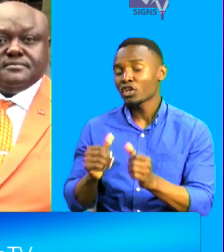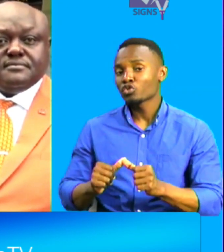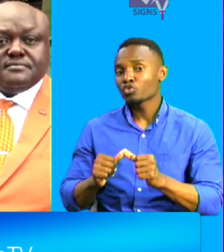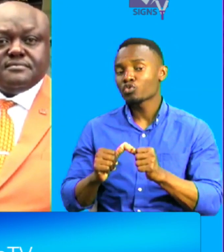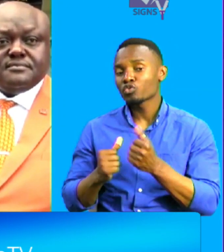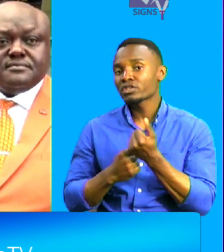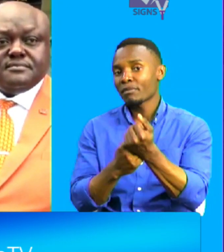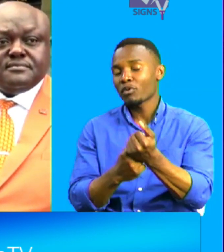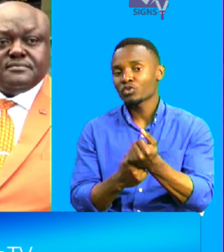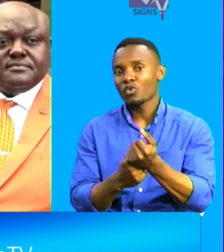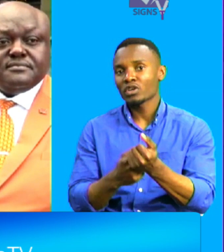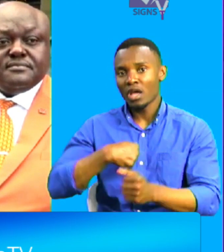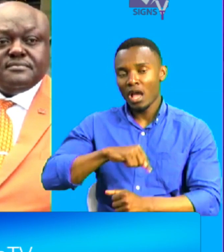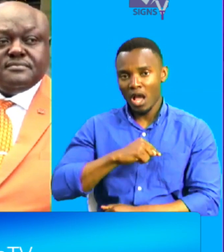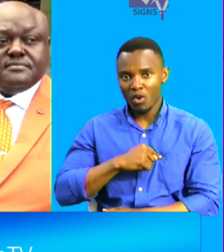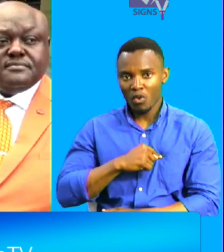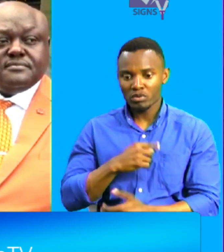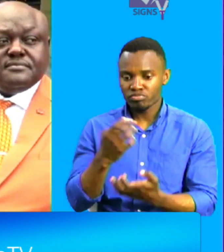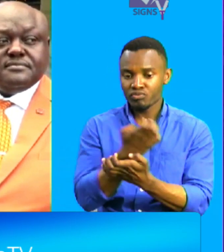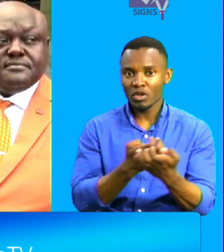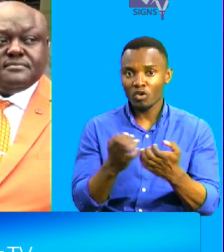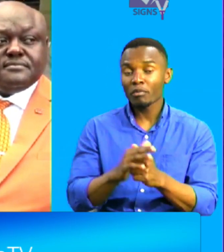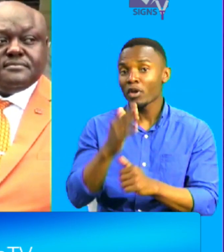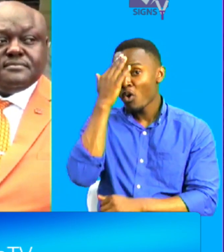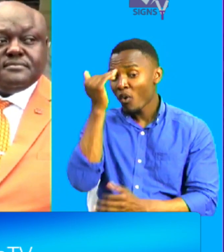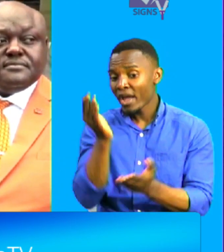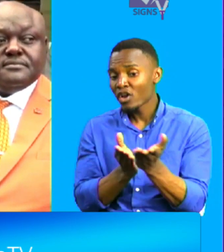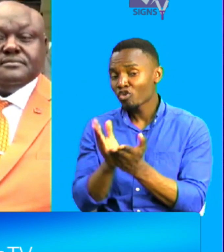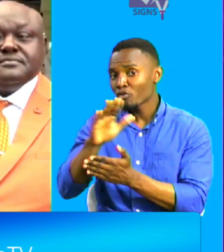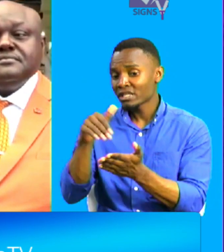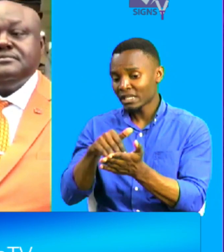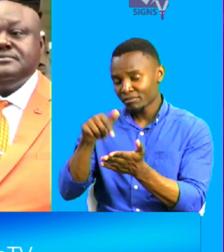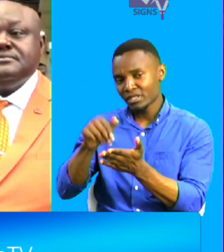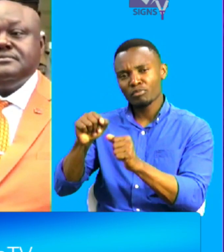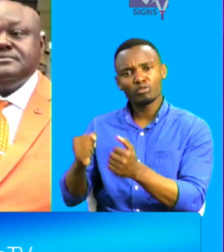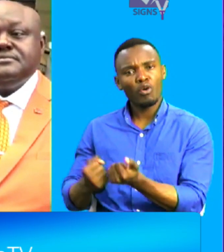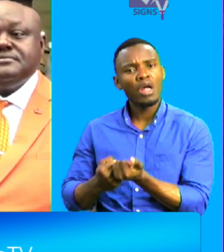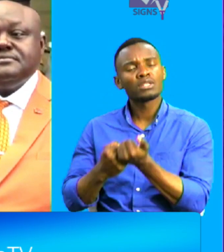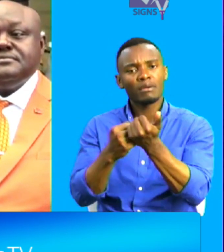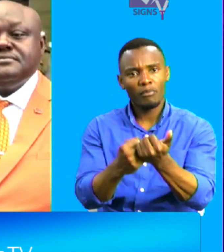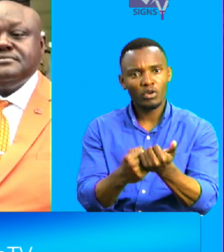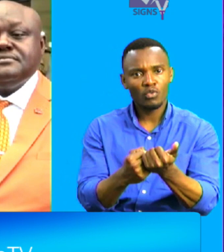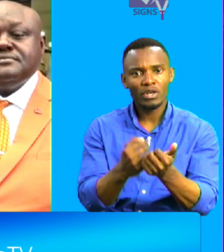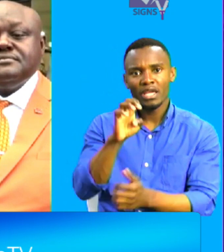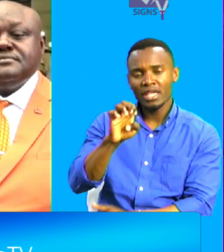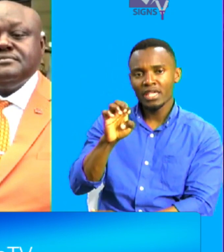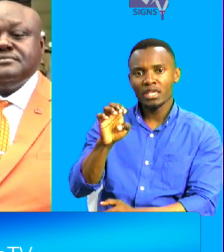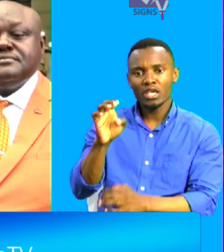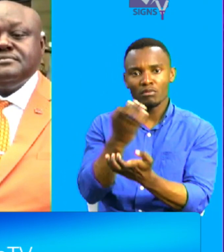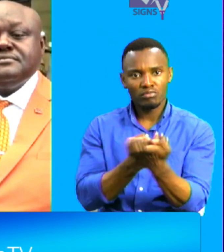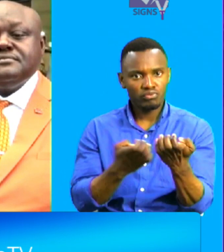e-commerce, because Huduma Center can really be the backbone of our national e-commerce